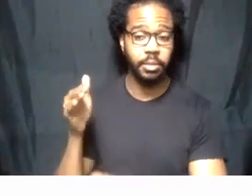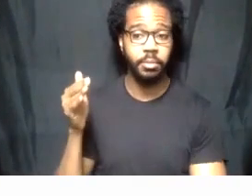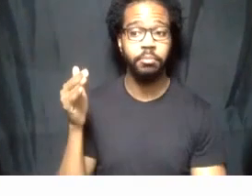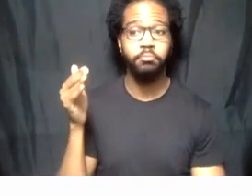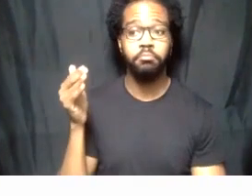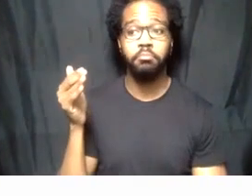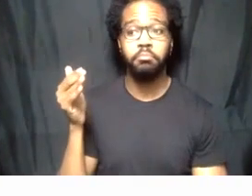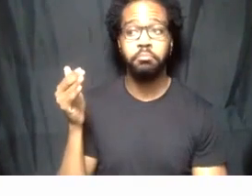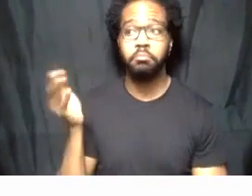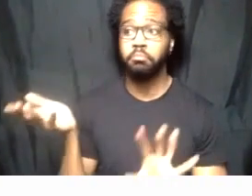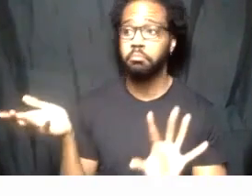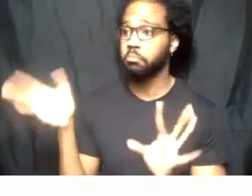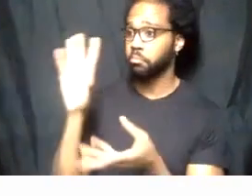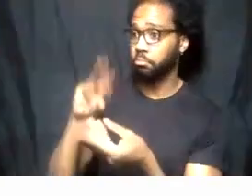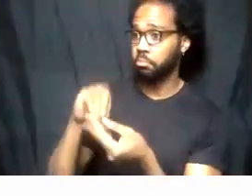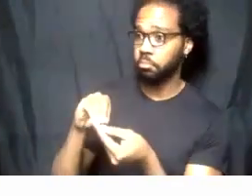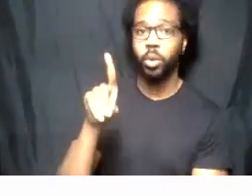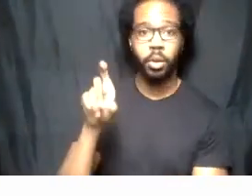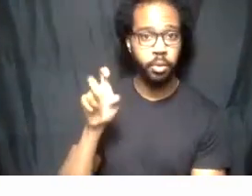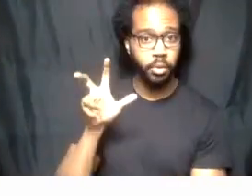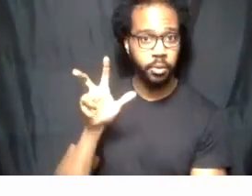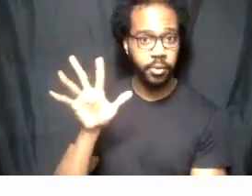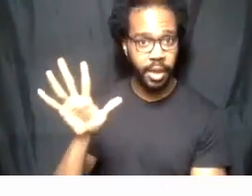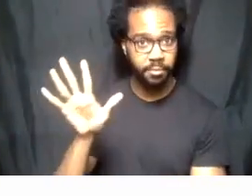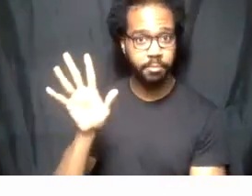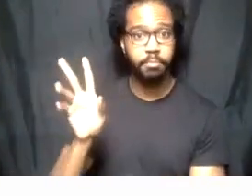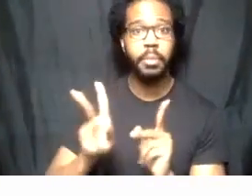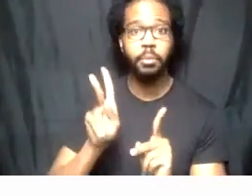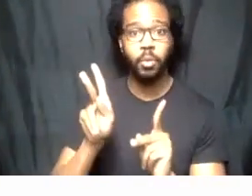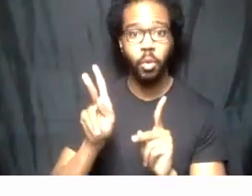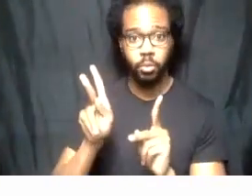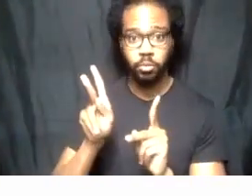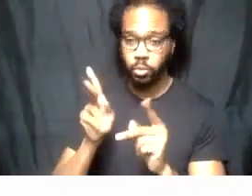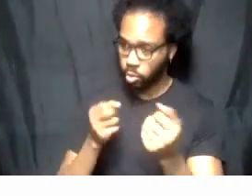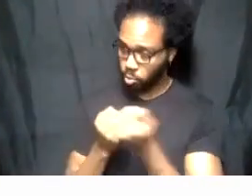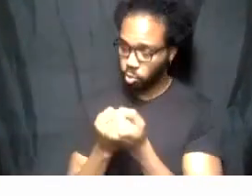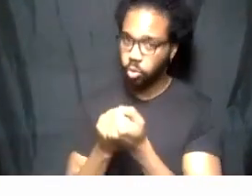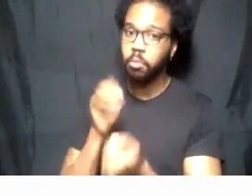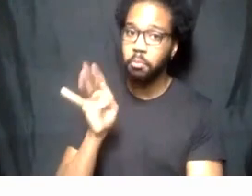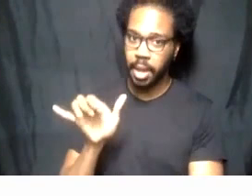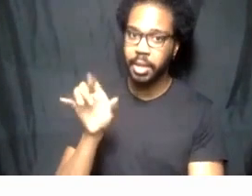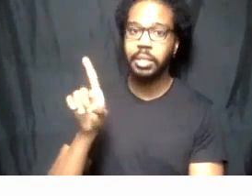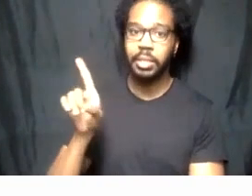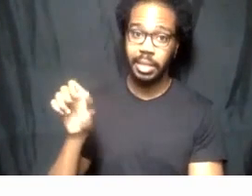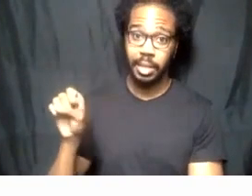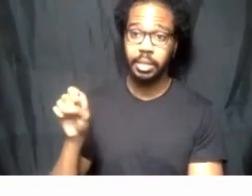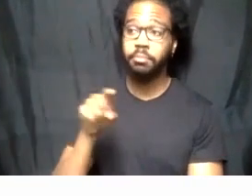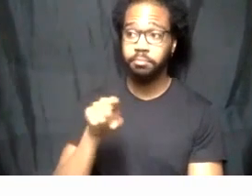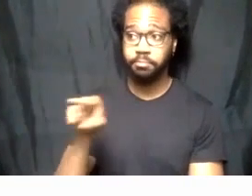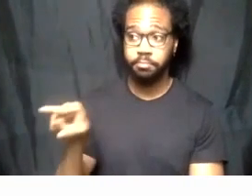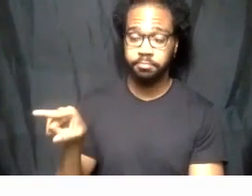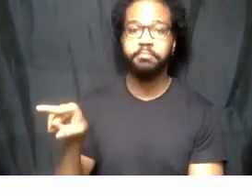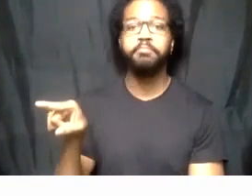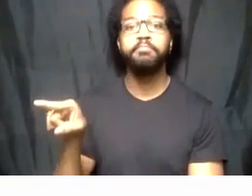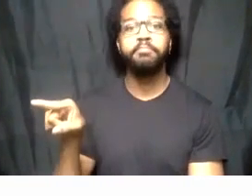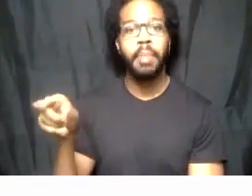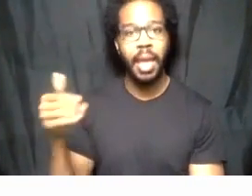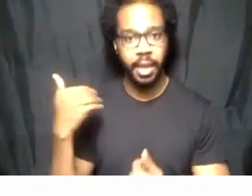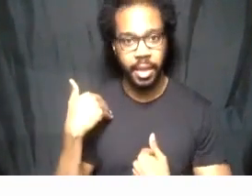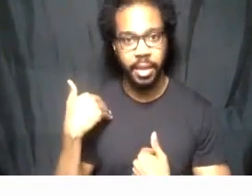were 135 people supported by DDS who have tested positive